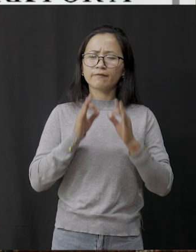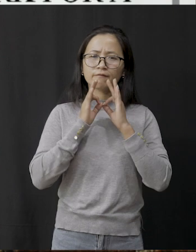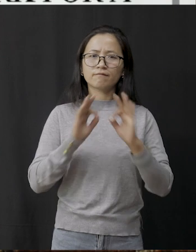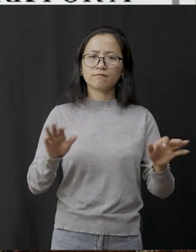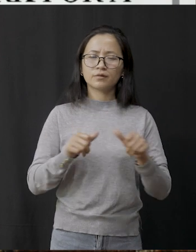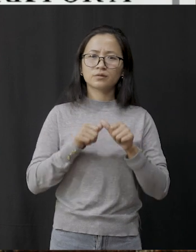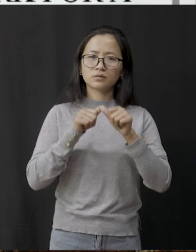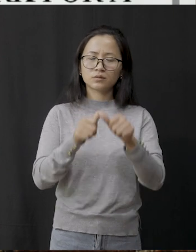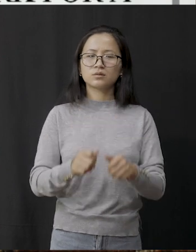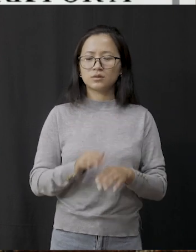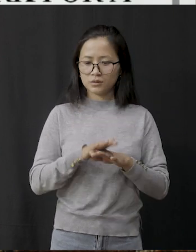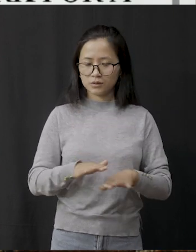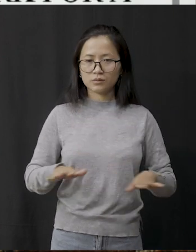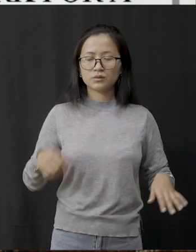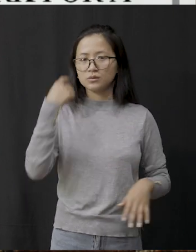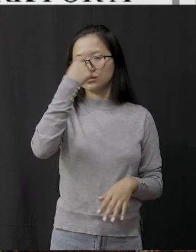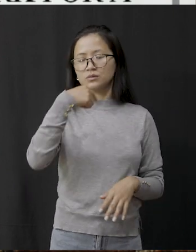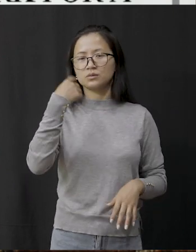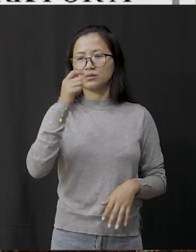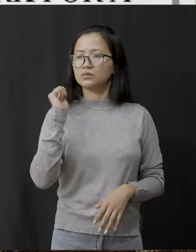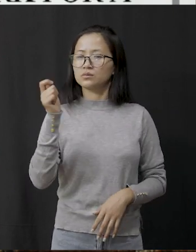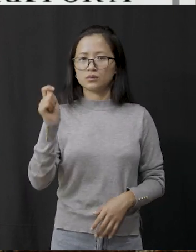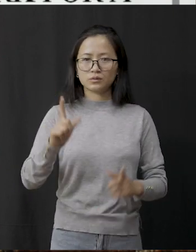simple. Children who works for living.